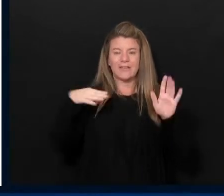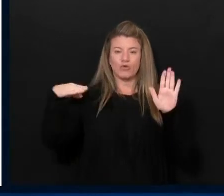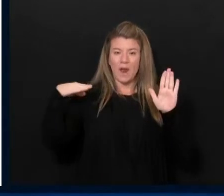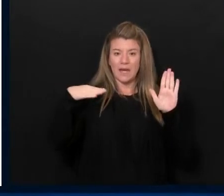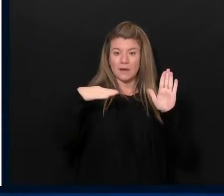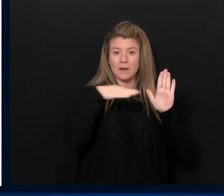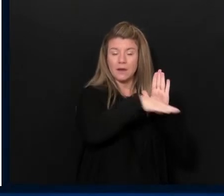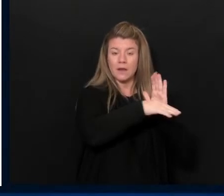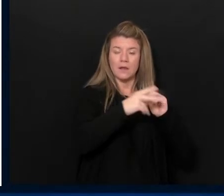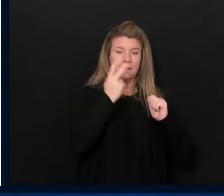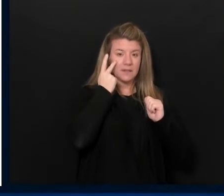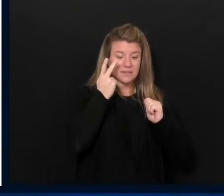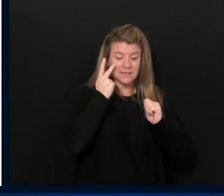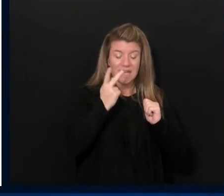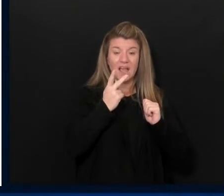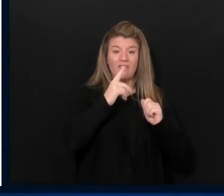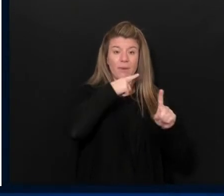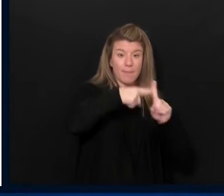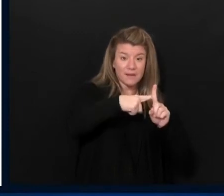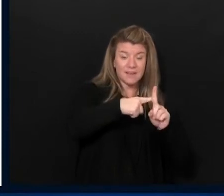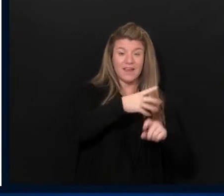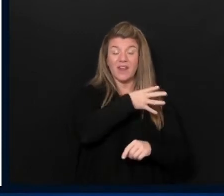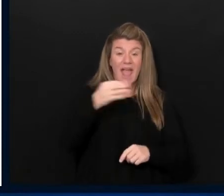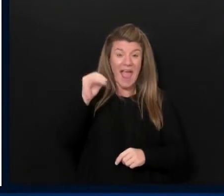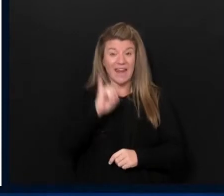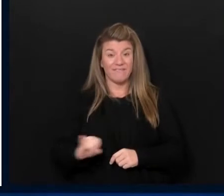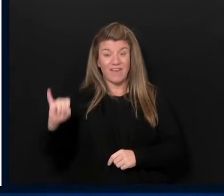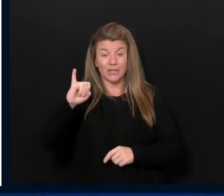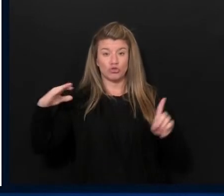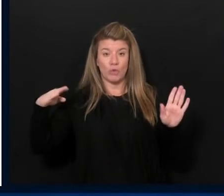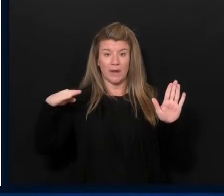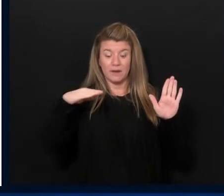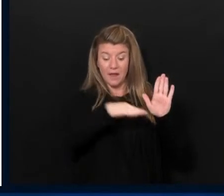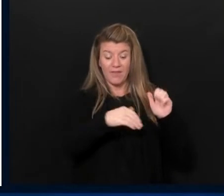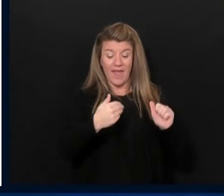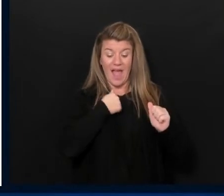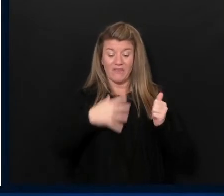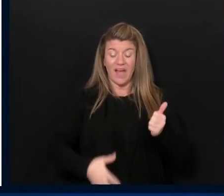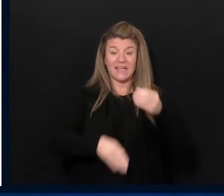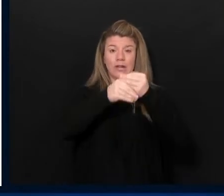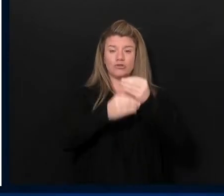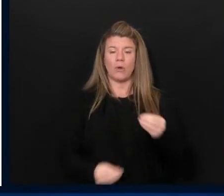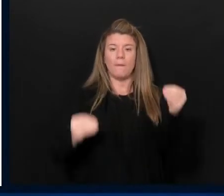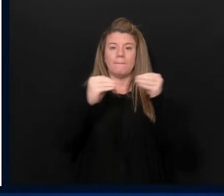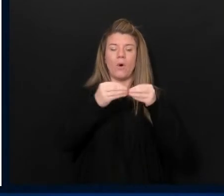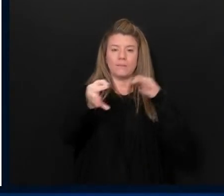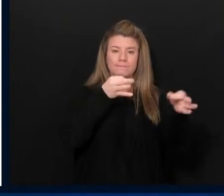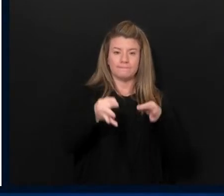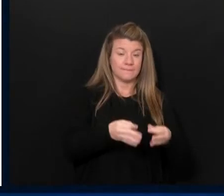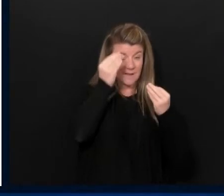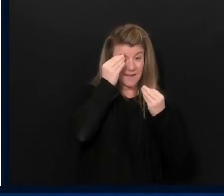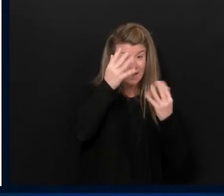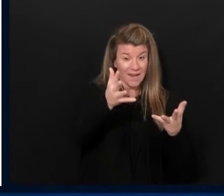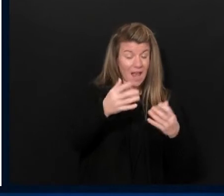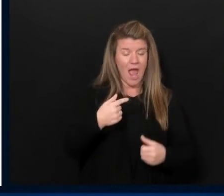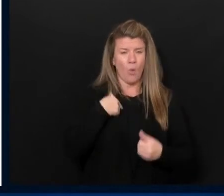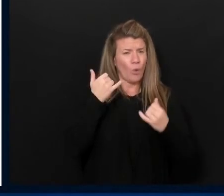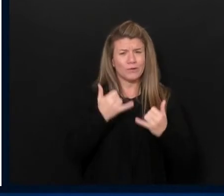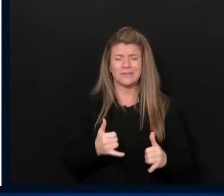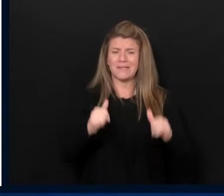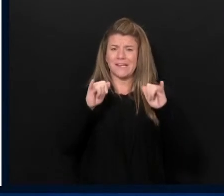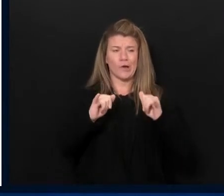very easy to look at the trend on positivity rate. There is additionally detailed information, and we're looking again to make further changes as